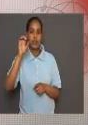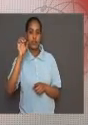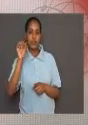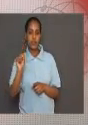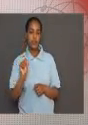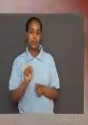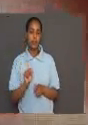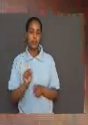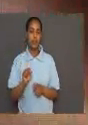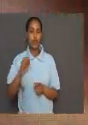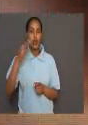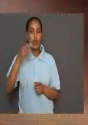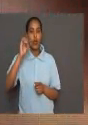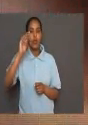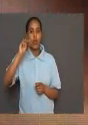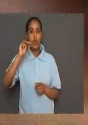monomers.